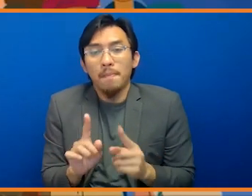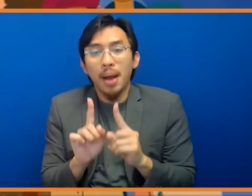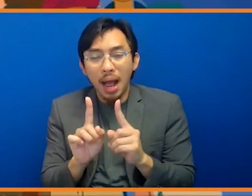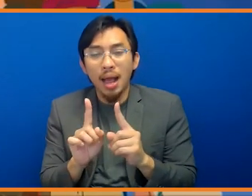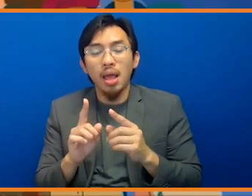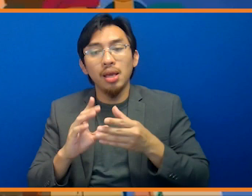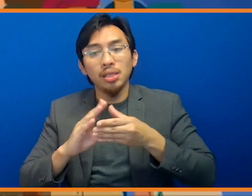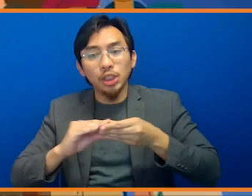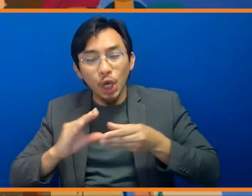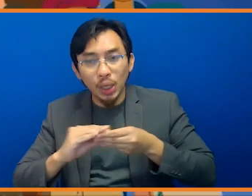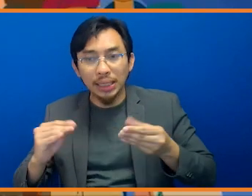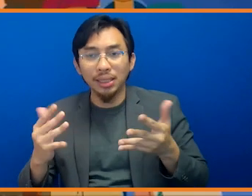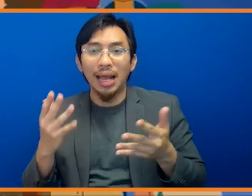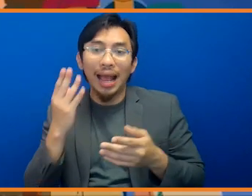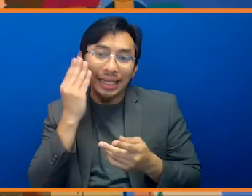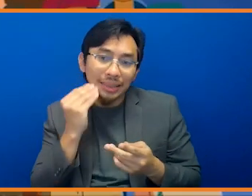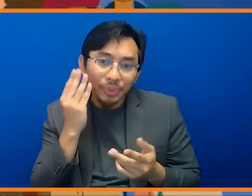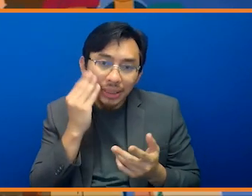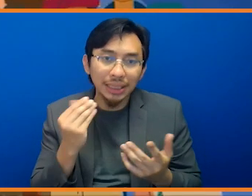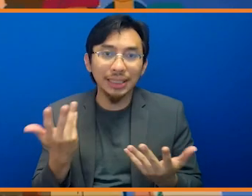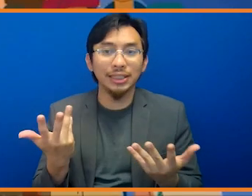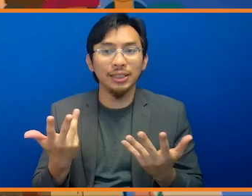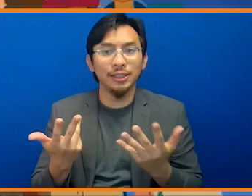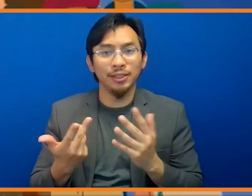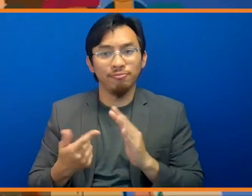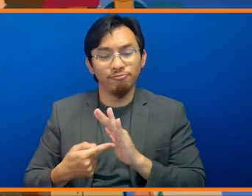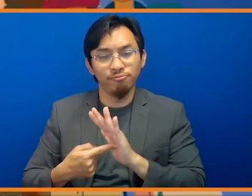but stories and experience.